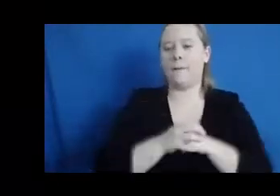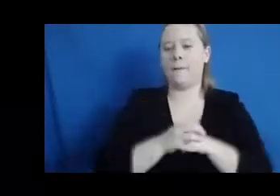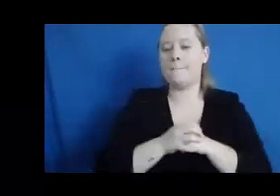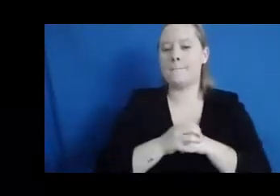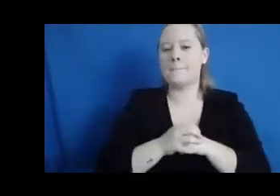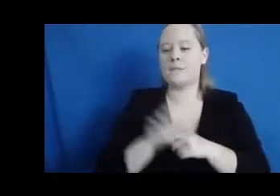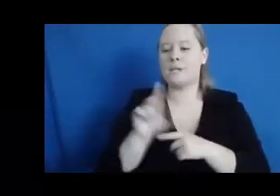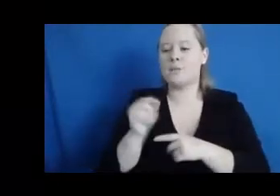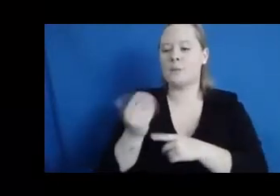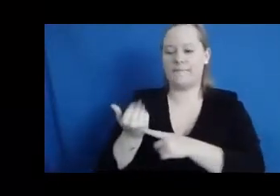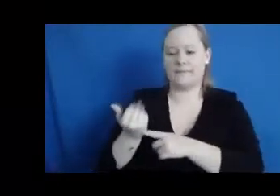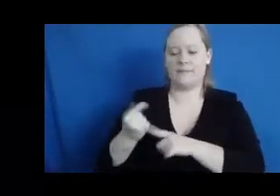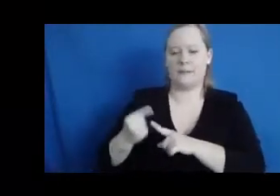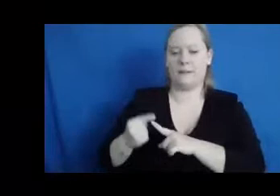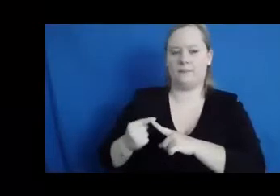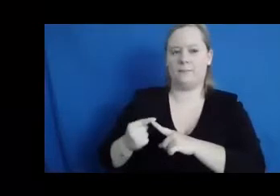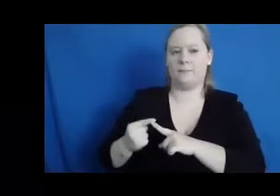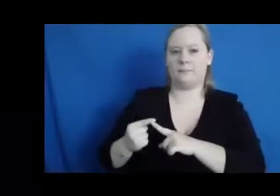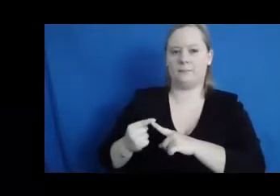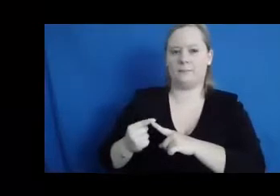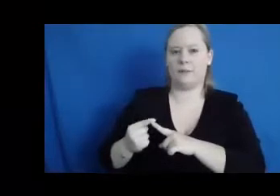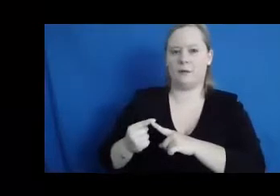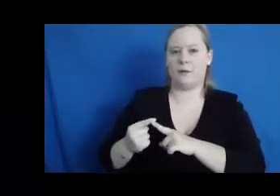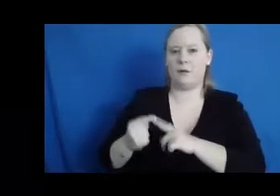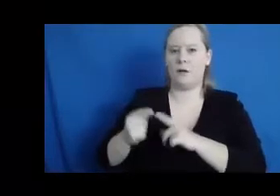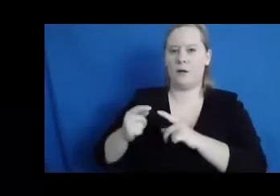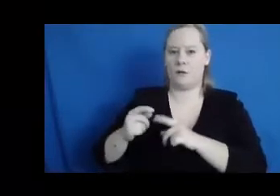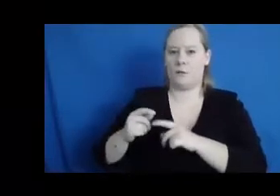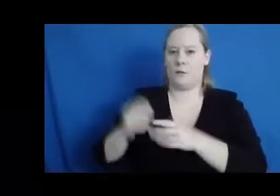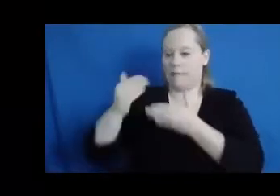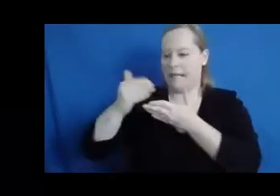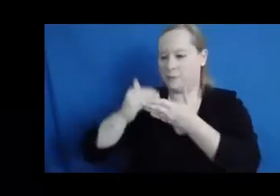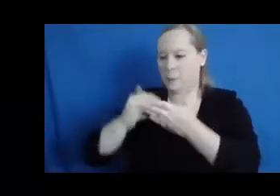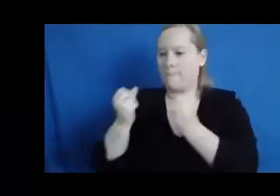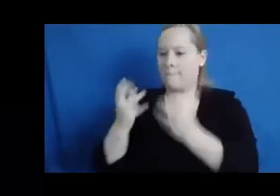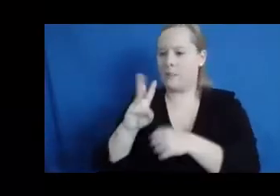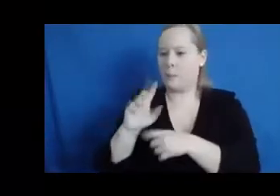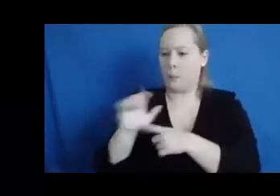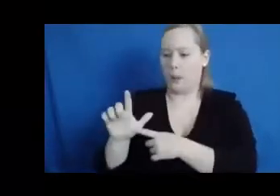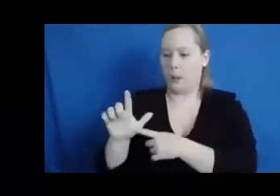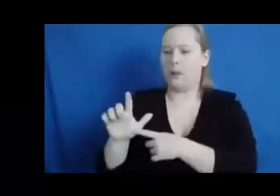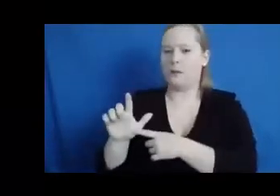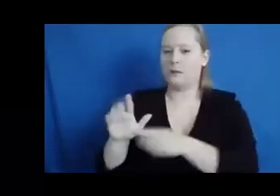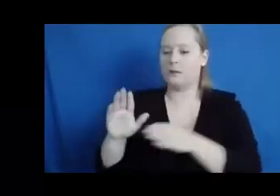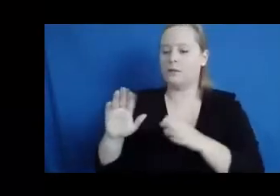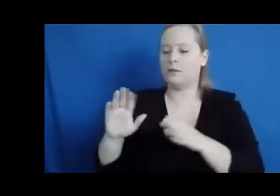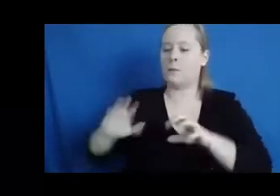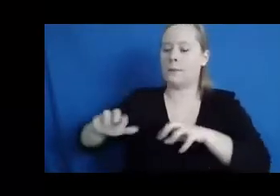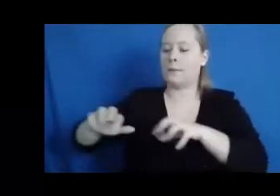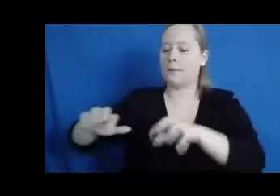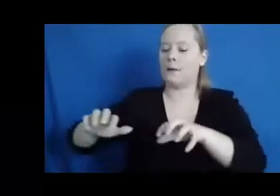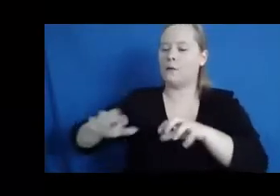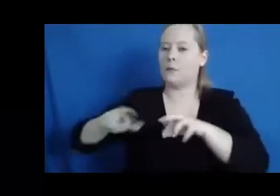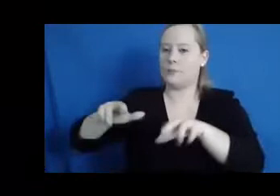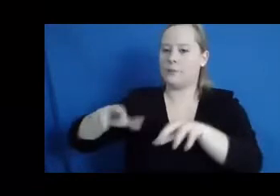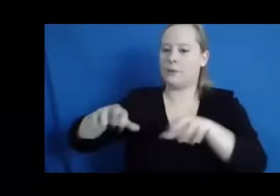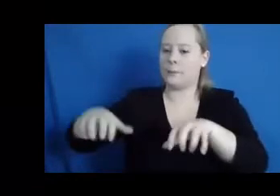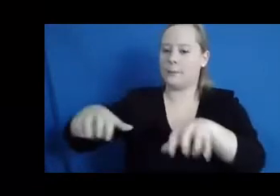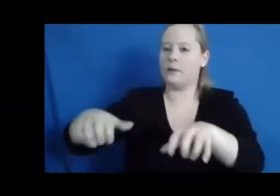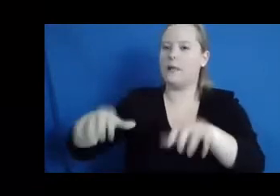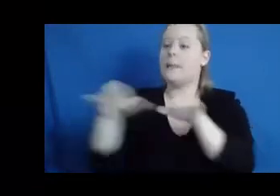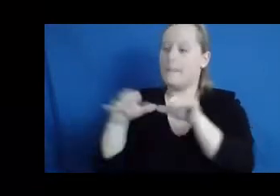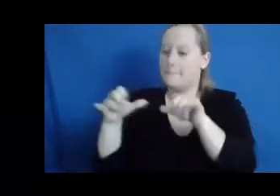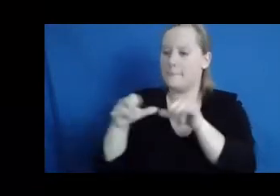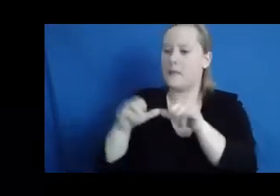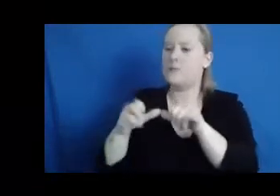2015, we inventoried a large number of wells along the river. From that, we were able to measure groundwater